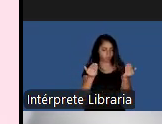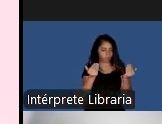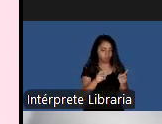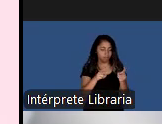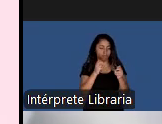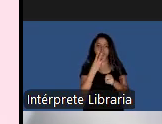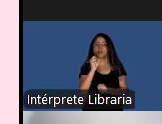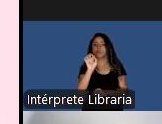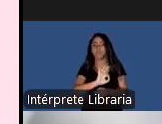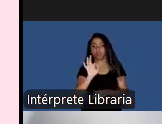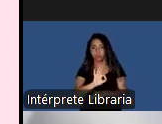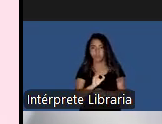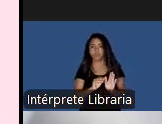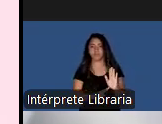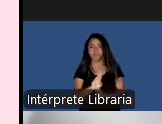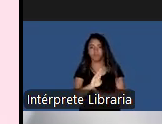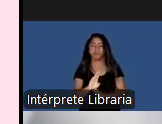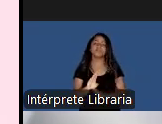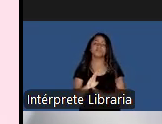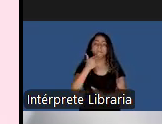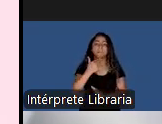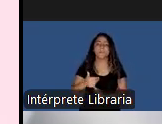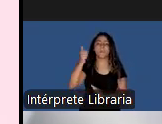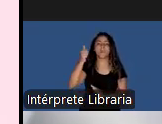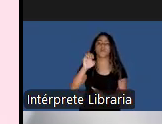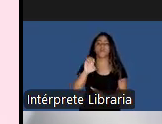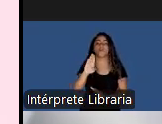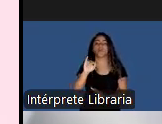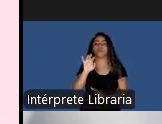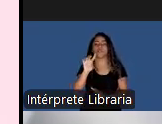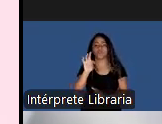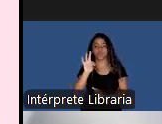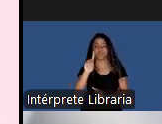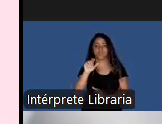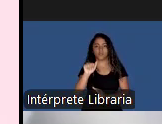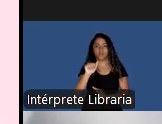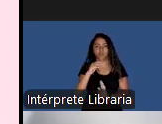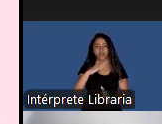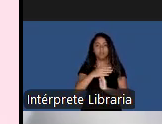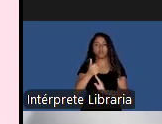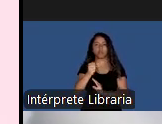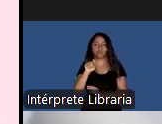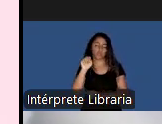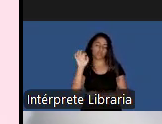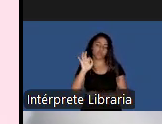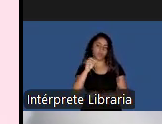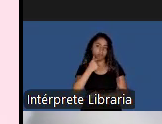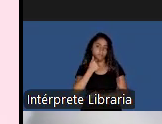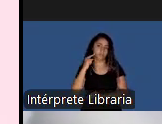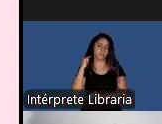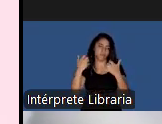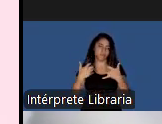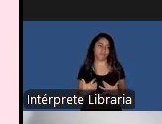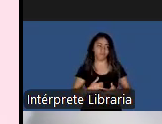had 38% growth, and also the improvement of our EBITDA margin, achieving 18.8%, as I just